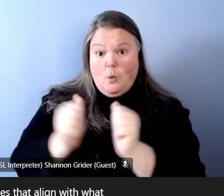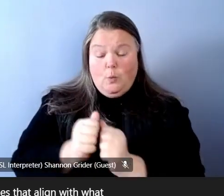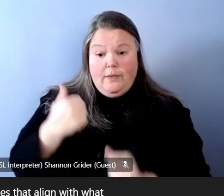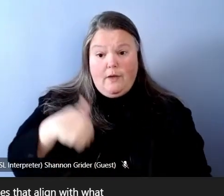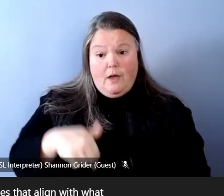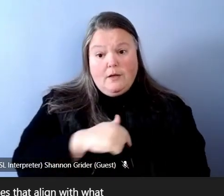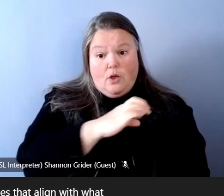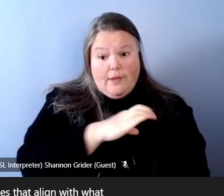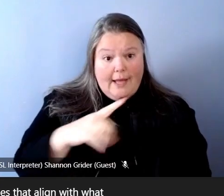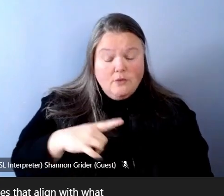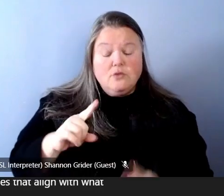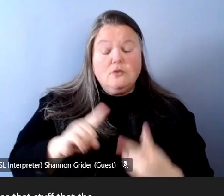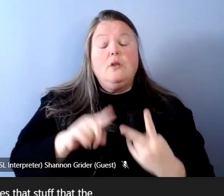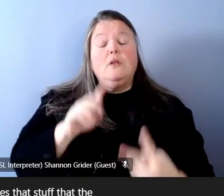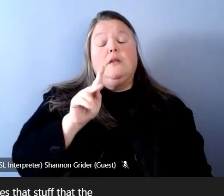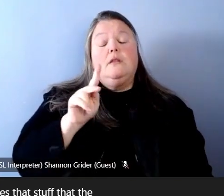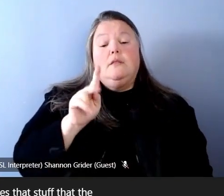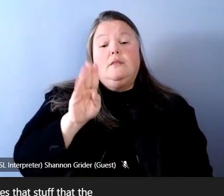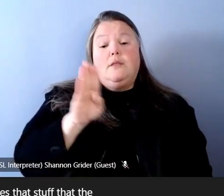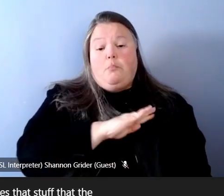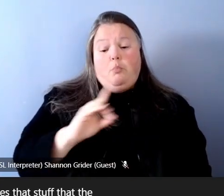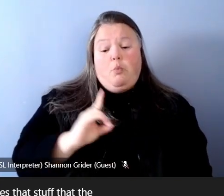is that stuff that the Board of Education